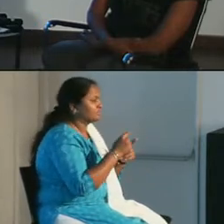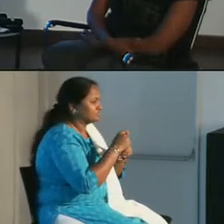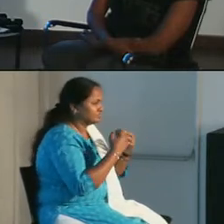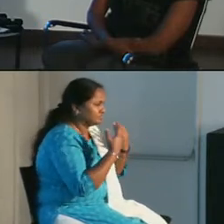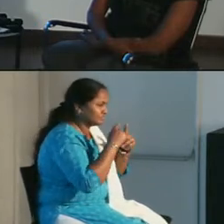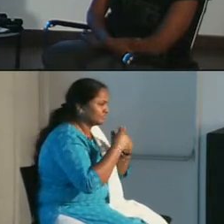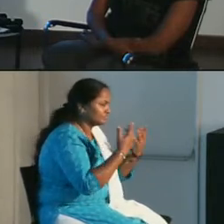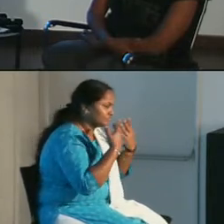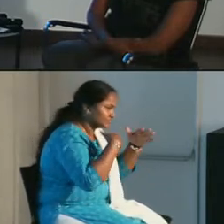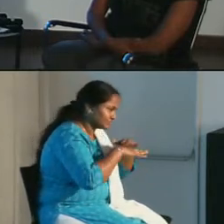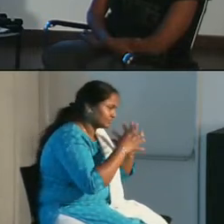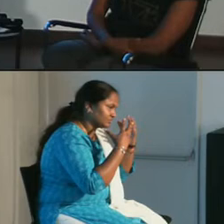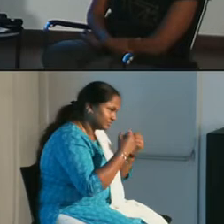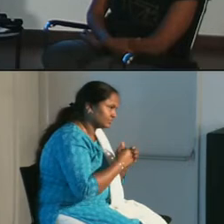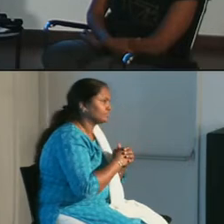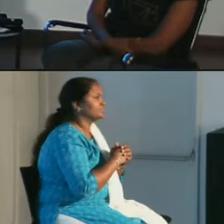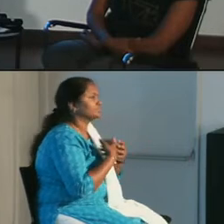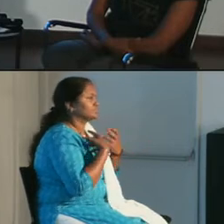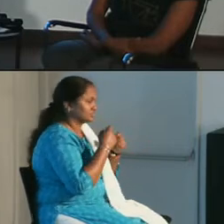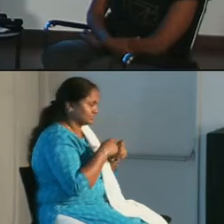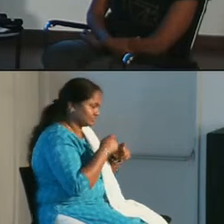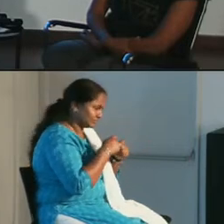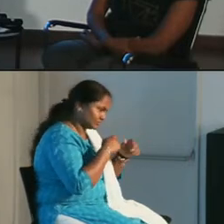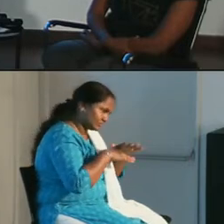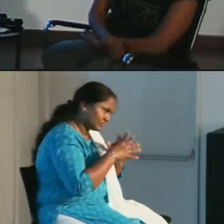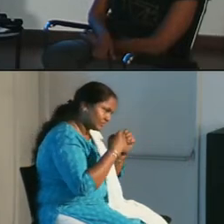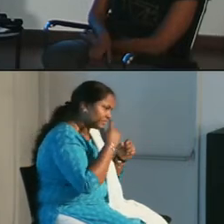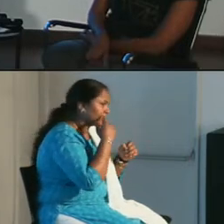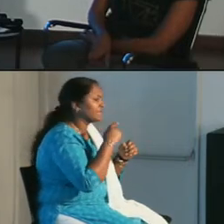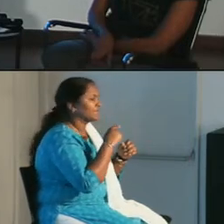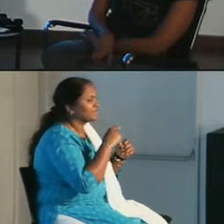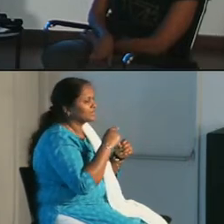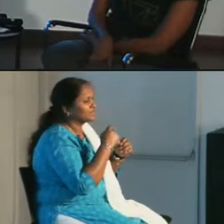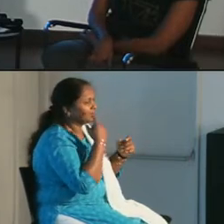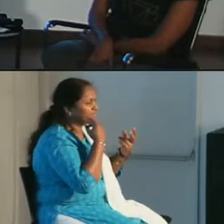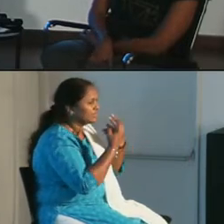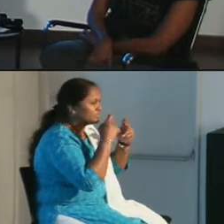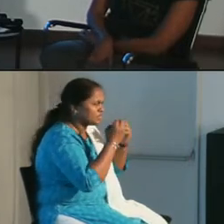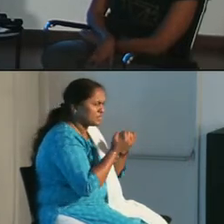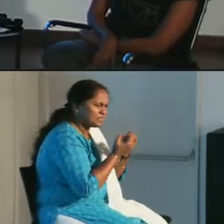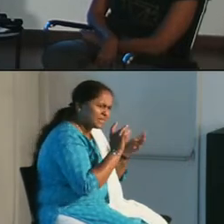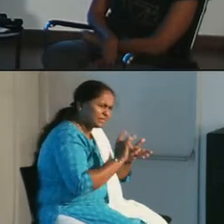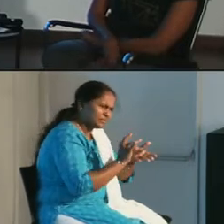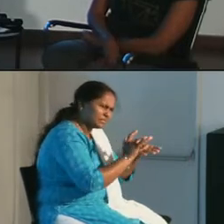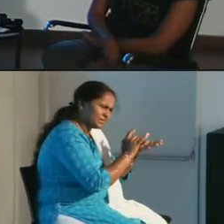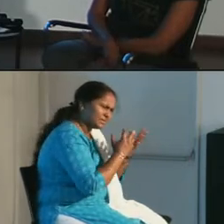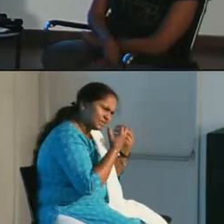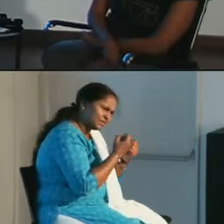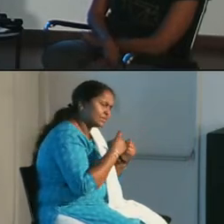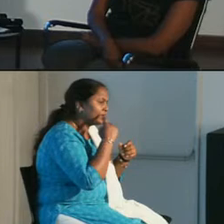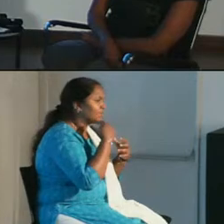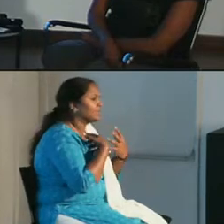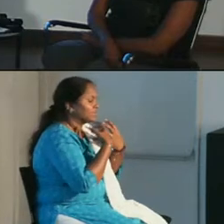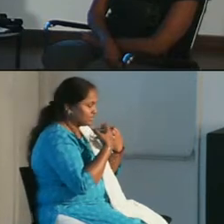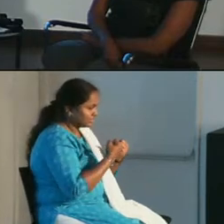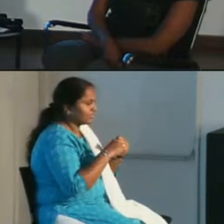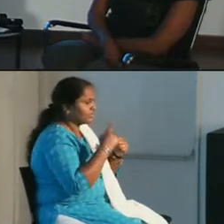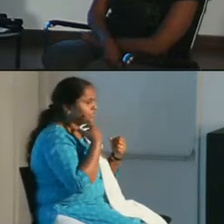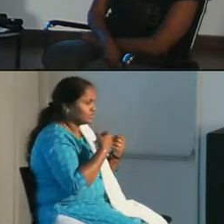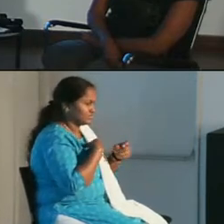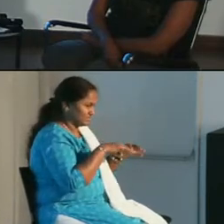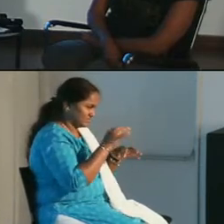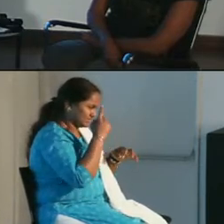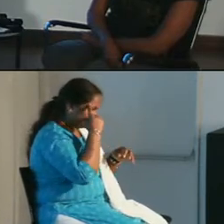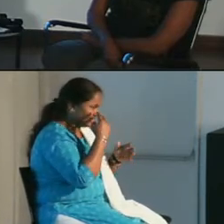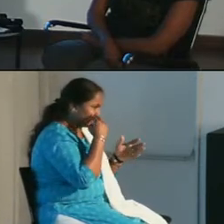parks. But as we worked with allies, we recognized that there are many places that do not have parks. So again, if I can say